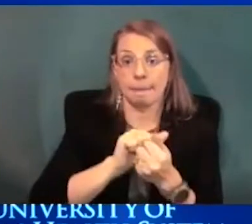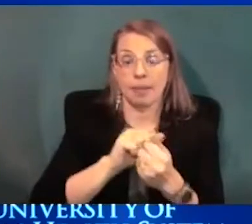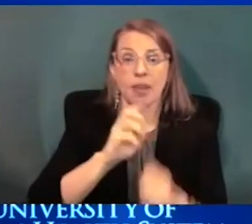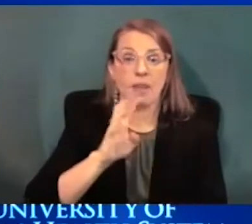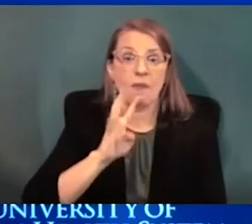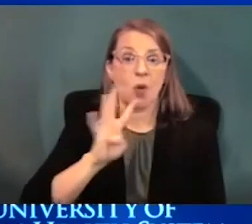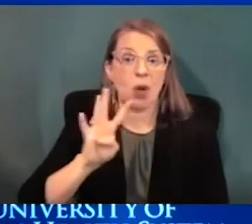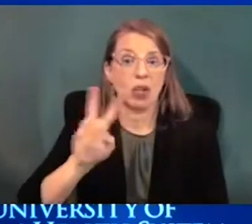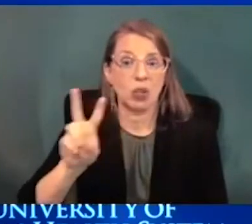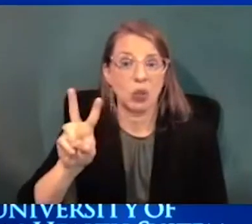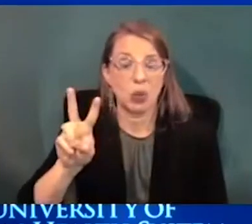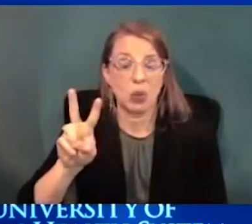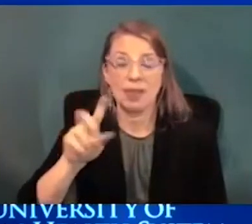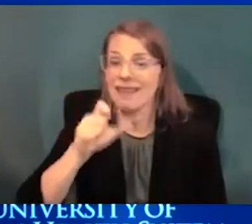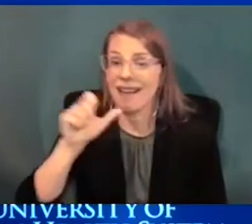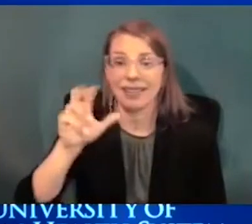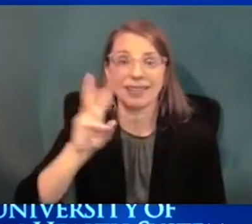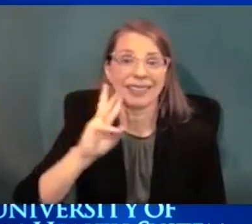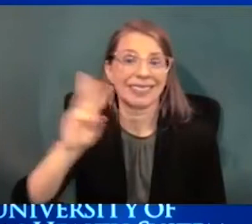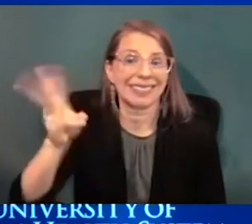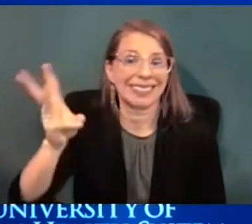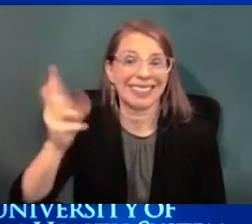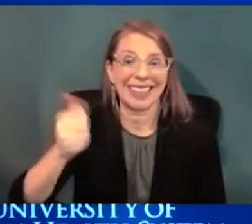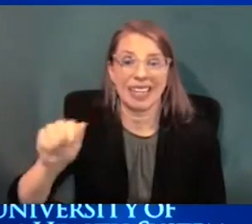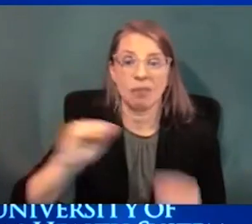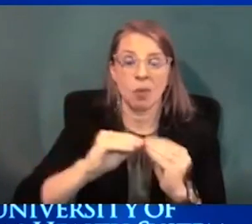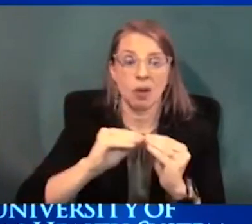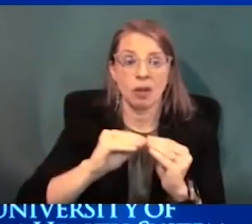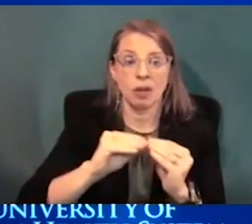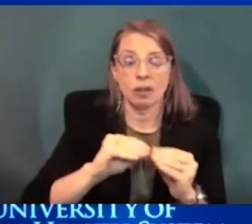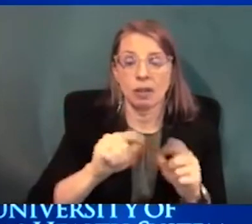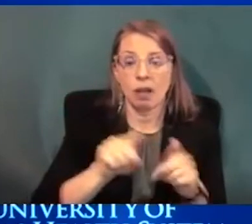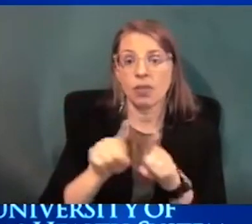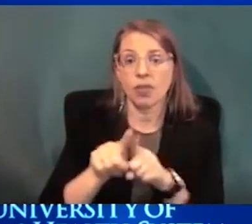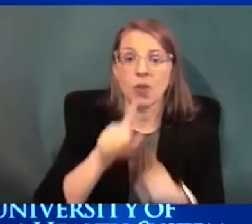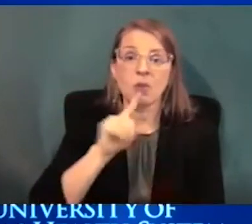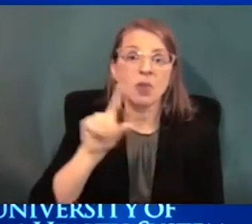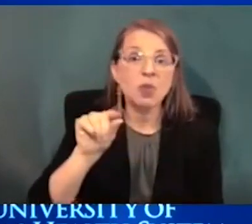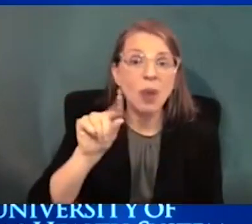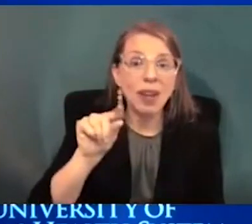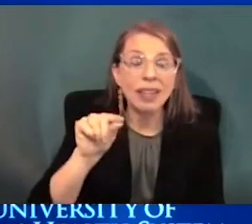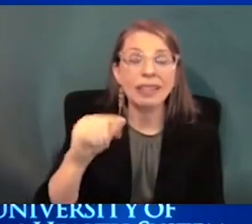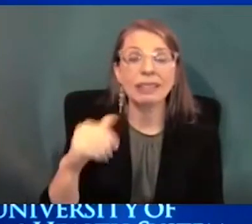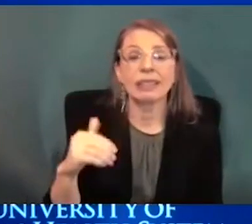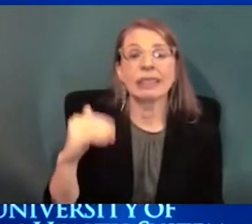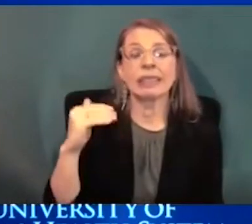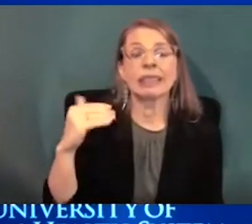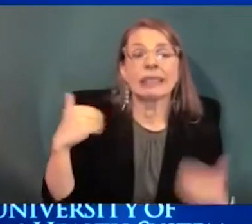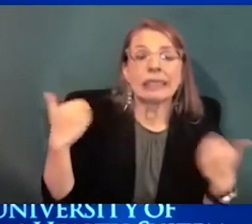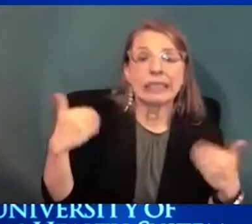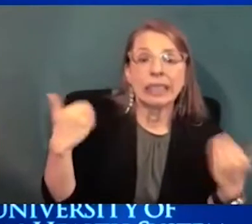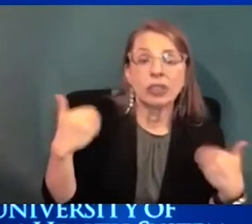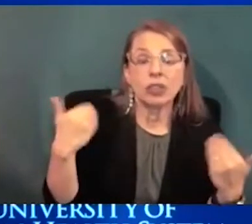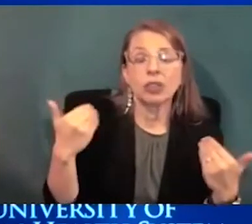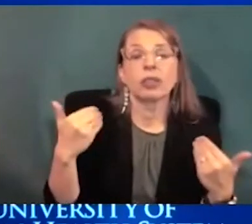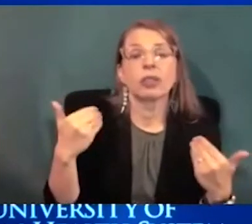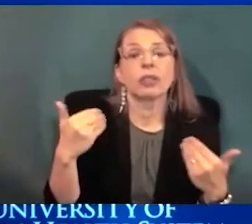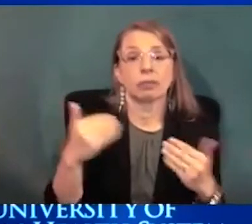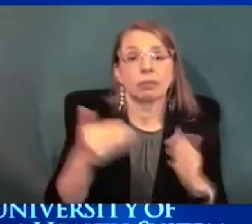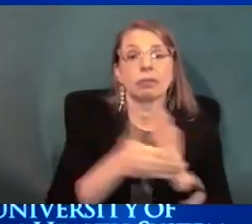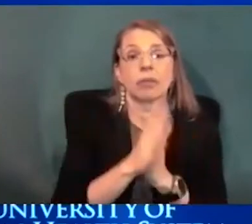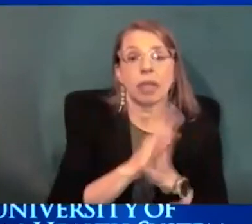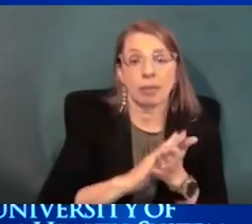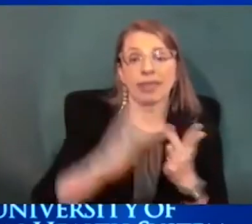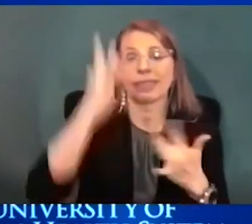42. And there are a lot of 20s, 30s, and even some teenagers being sick. Don't wait. Don't pause. You need to get vaccinated.